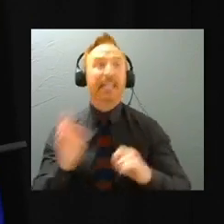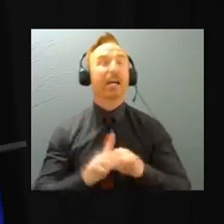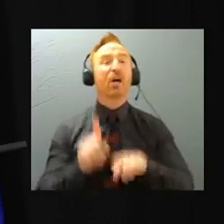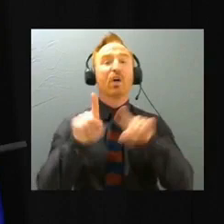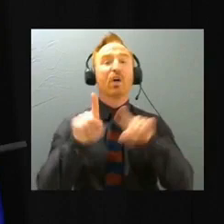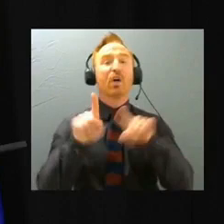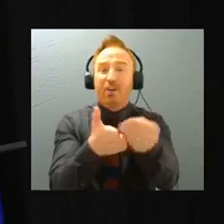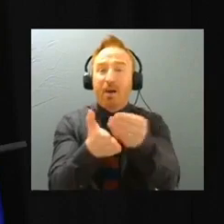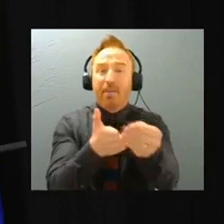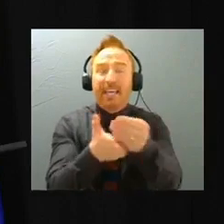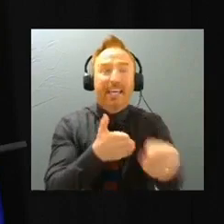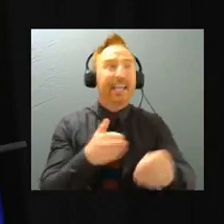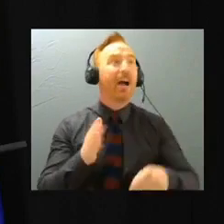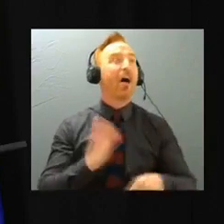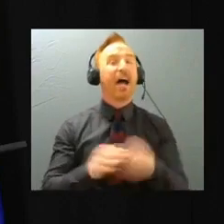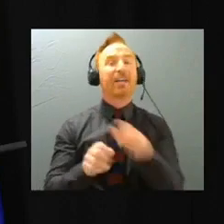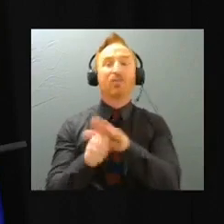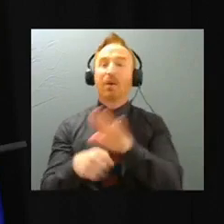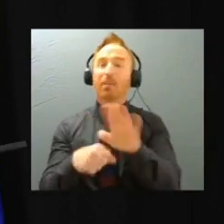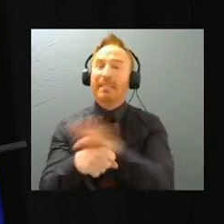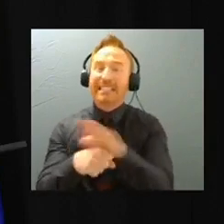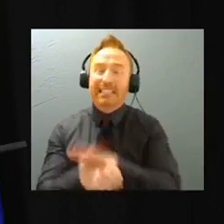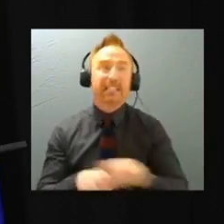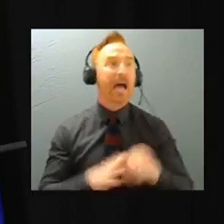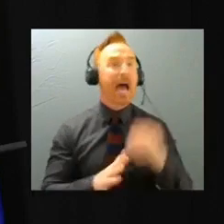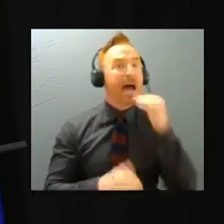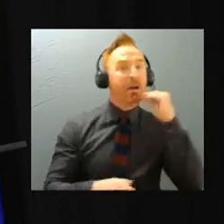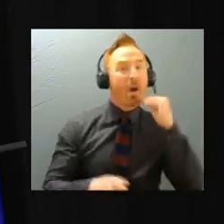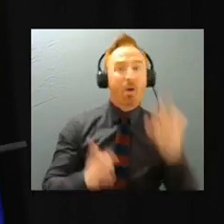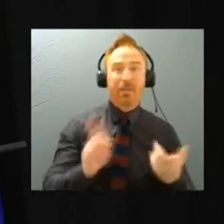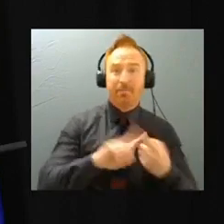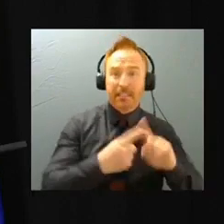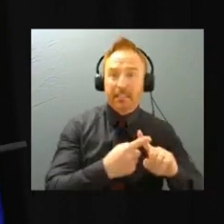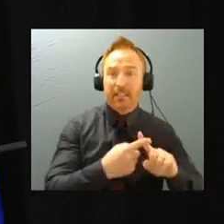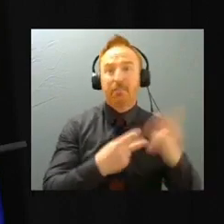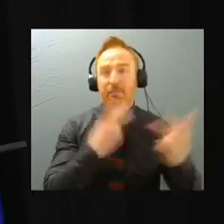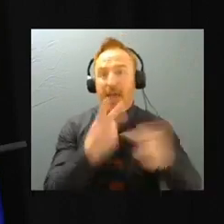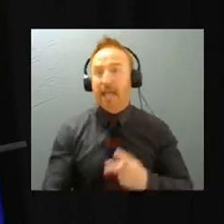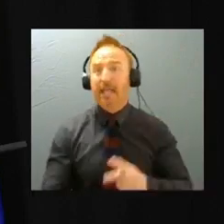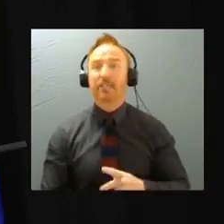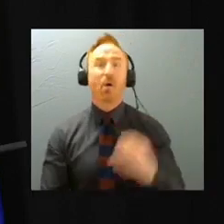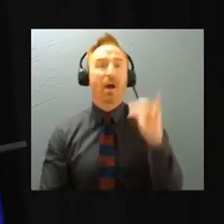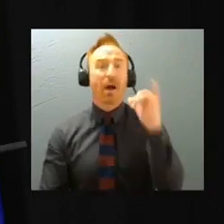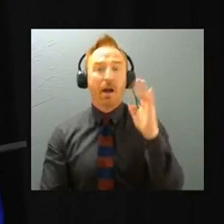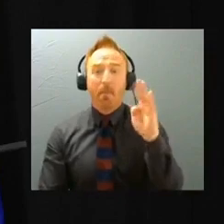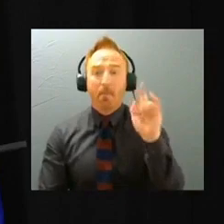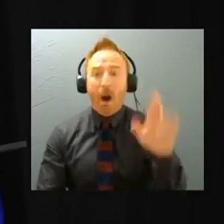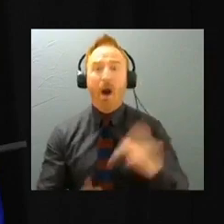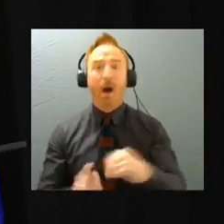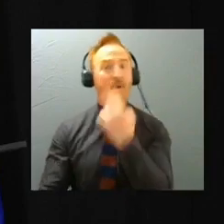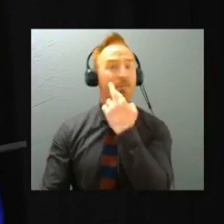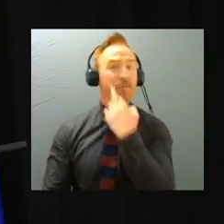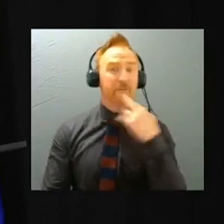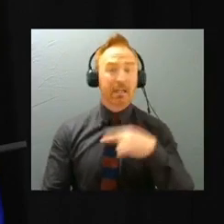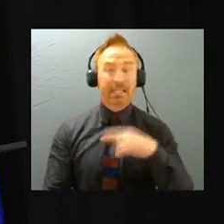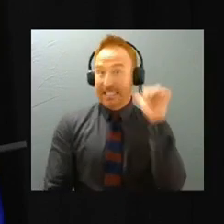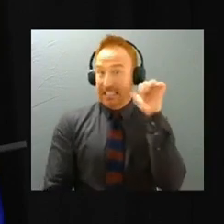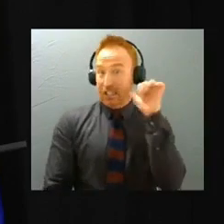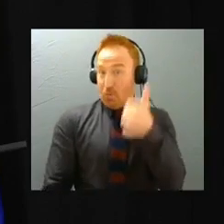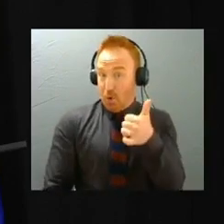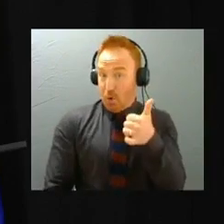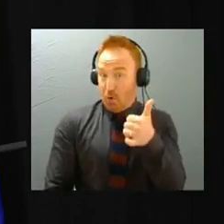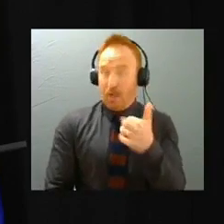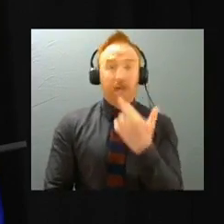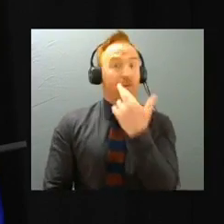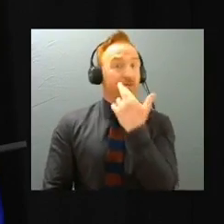visiting with friends at home or at the bar or at restaurants. Starting tomorrow, restaurants will no longer be limited